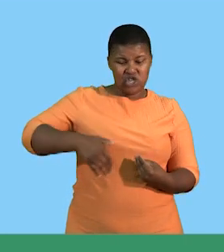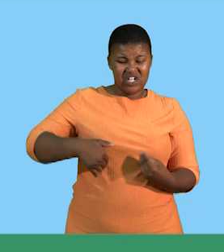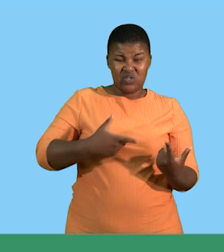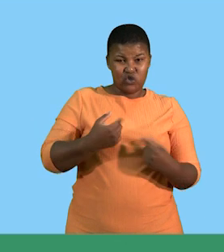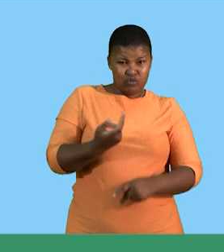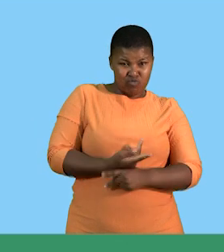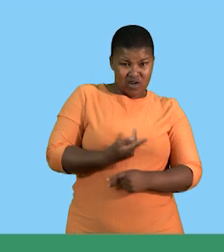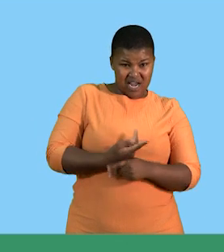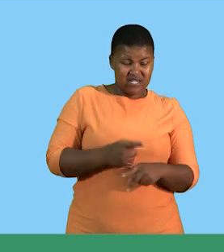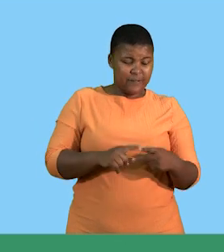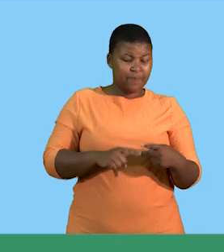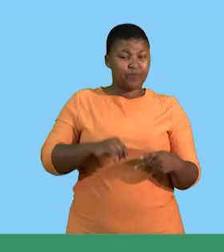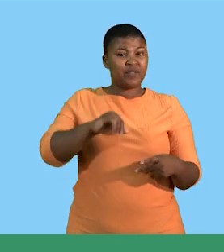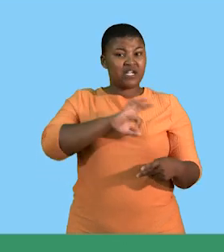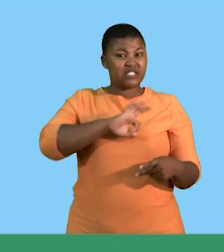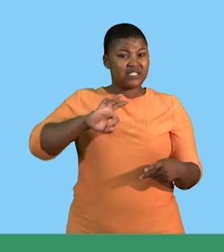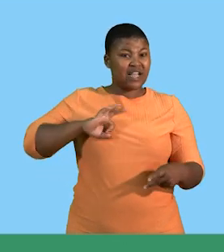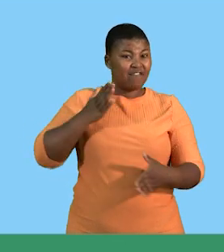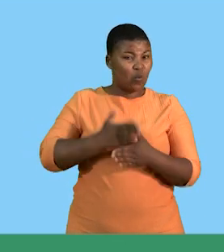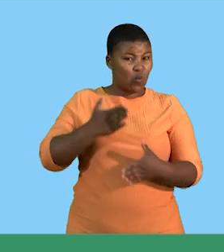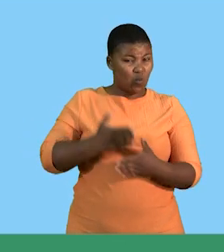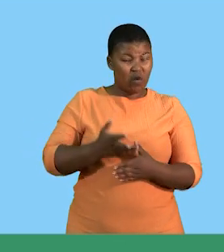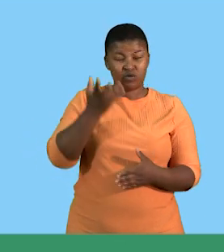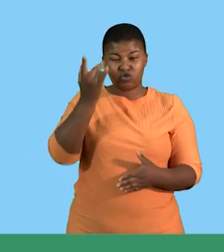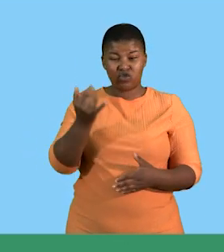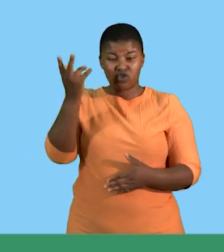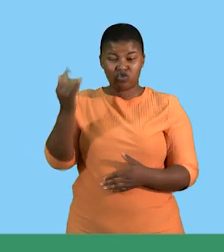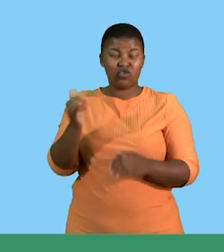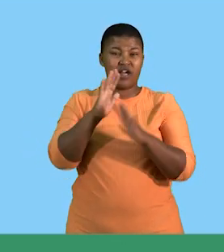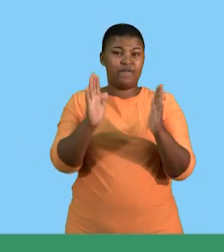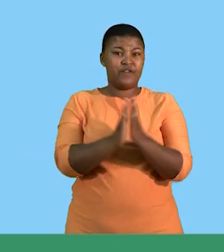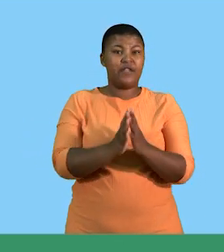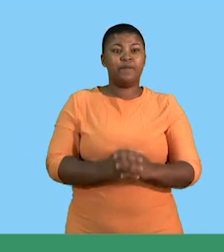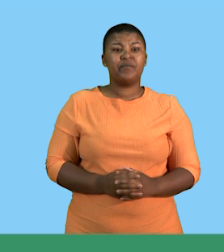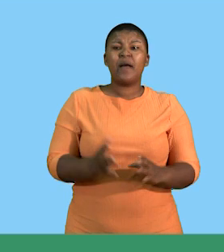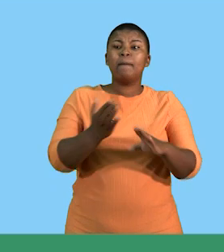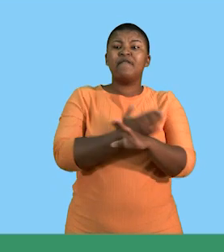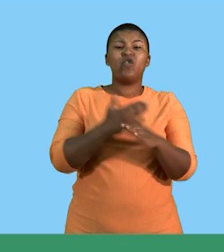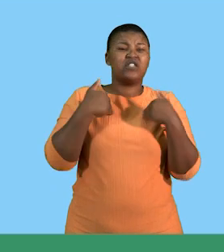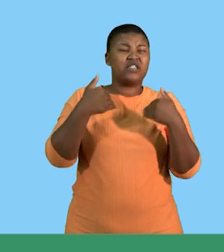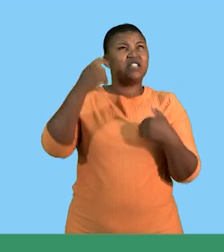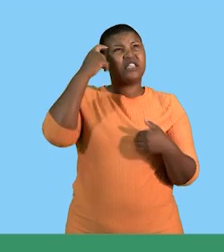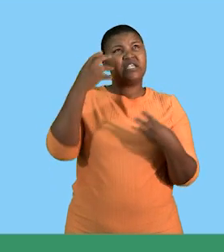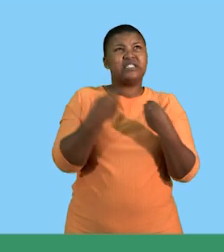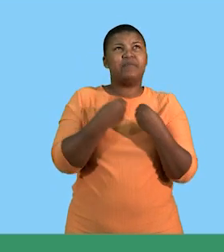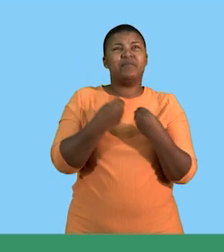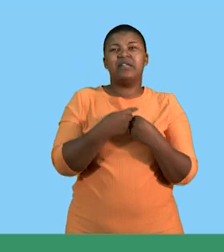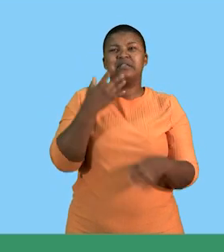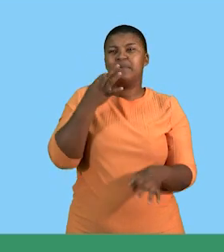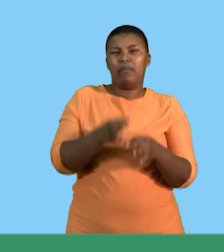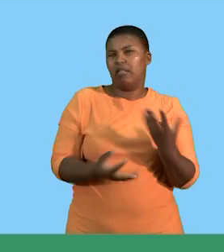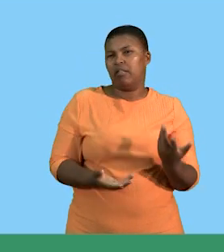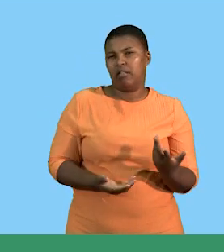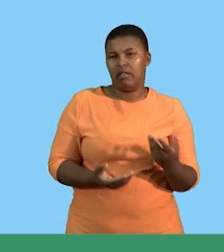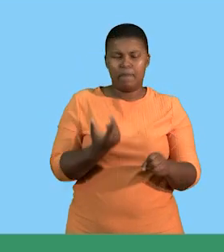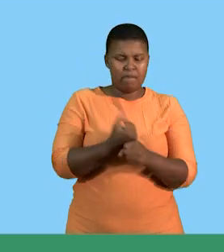employees and the work that are checked. So remember, before you start production, think of something simple like making wooden